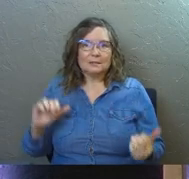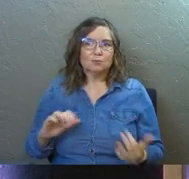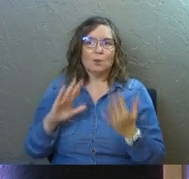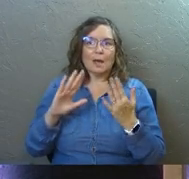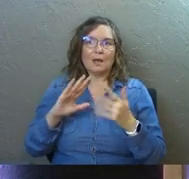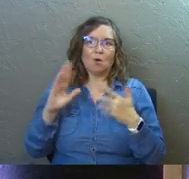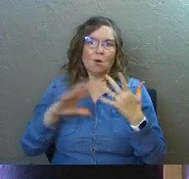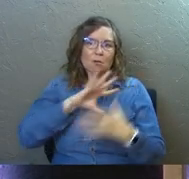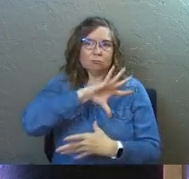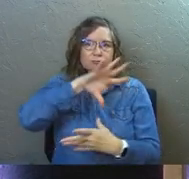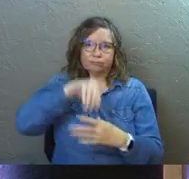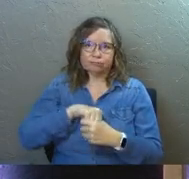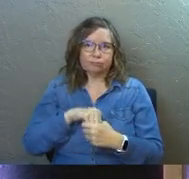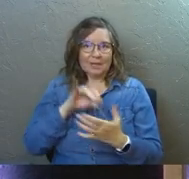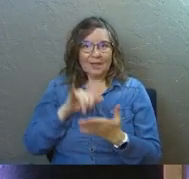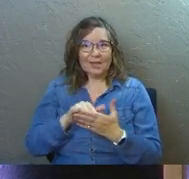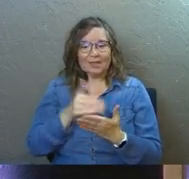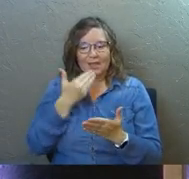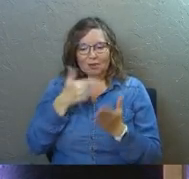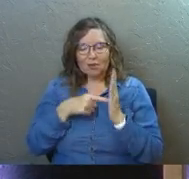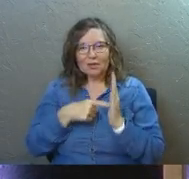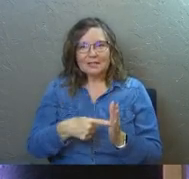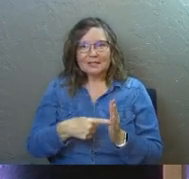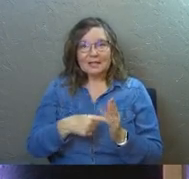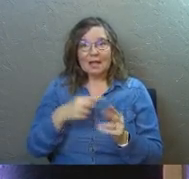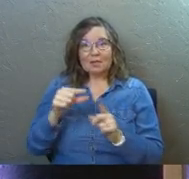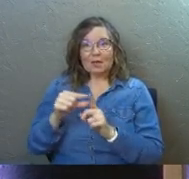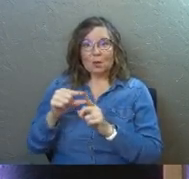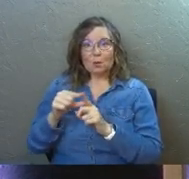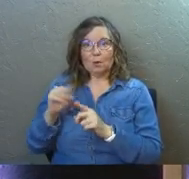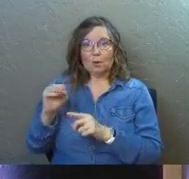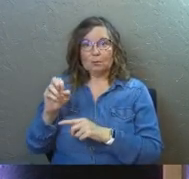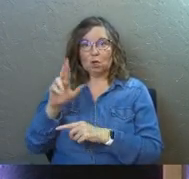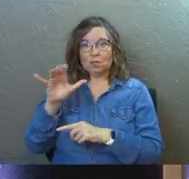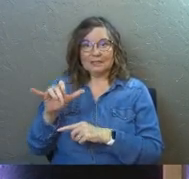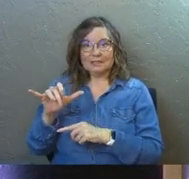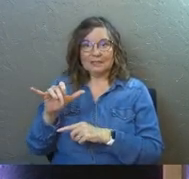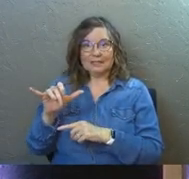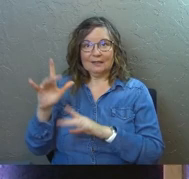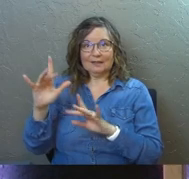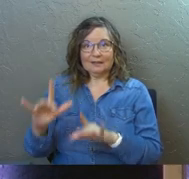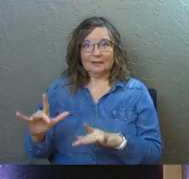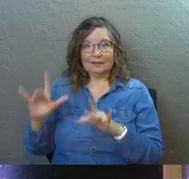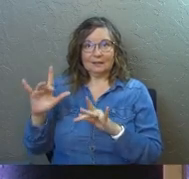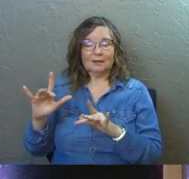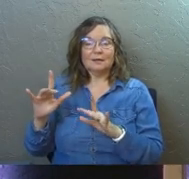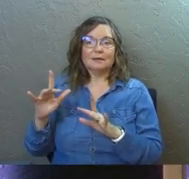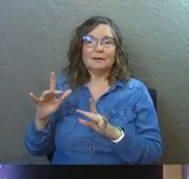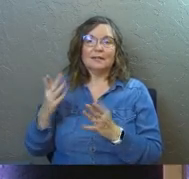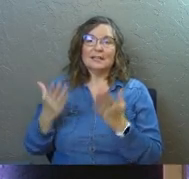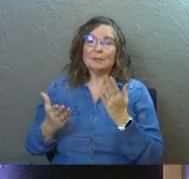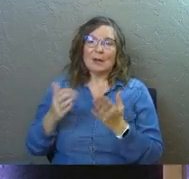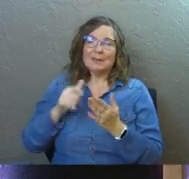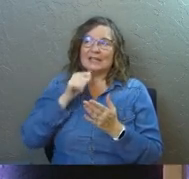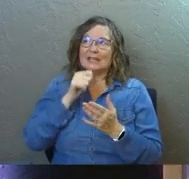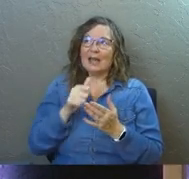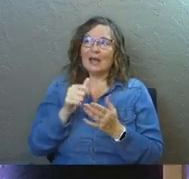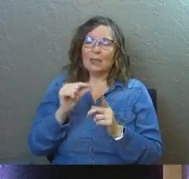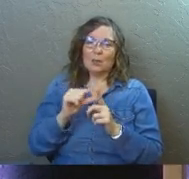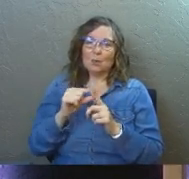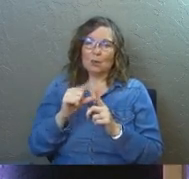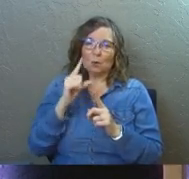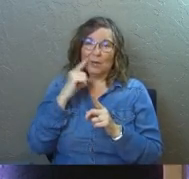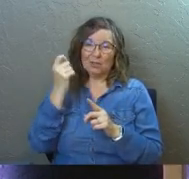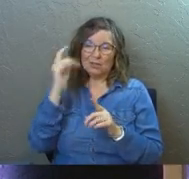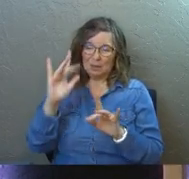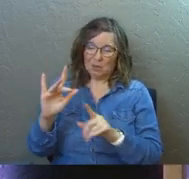presence, it's all there in that goodness. And then that word mercy that's up there. Mercy is probably not a word as we